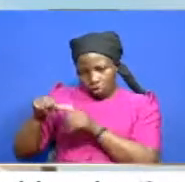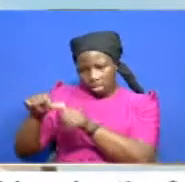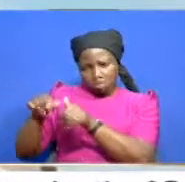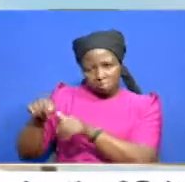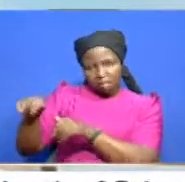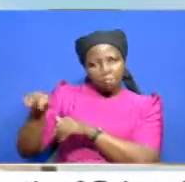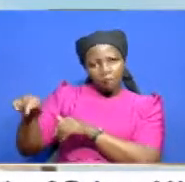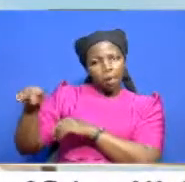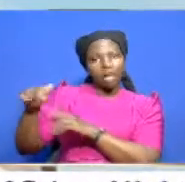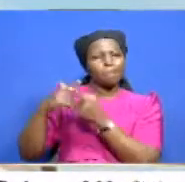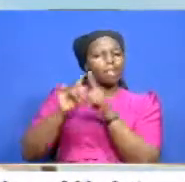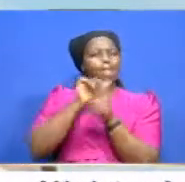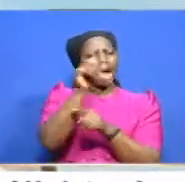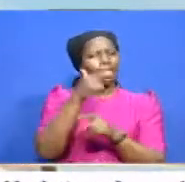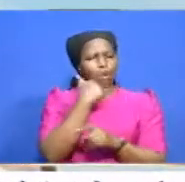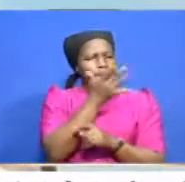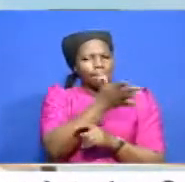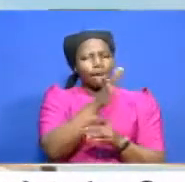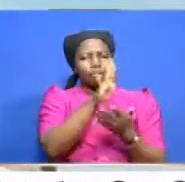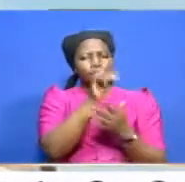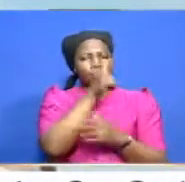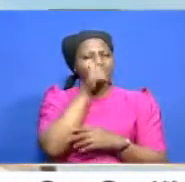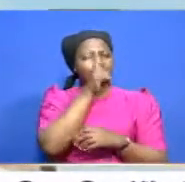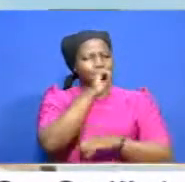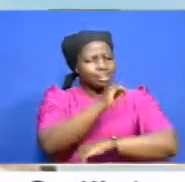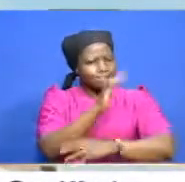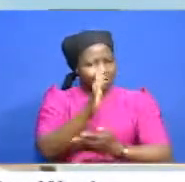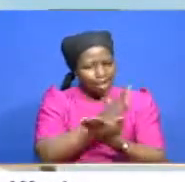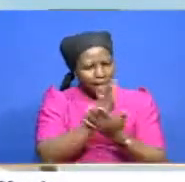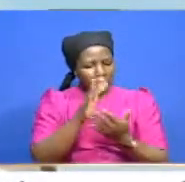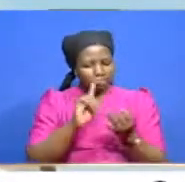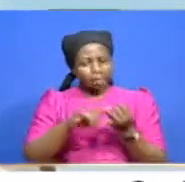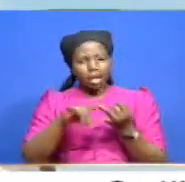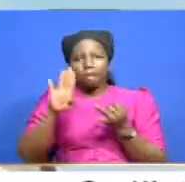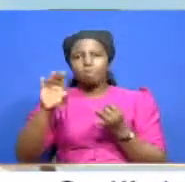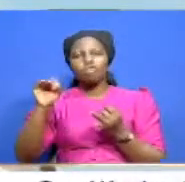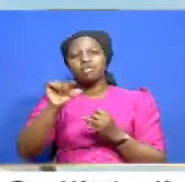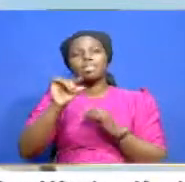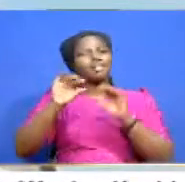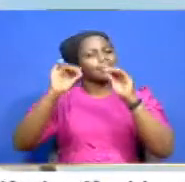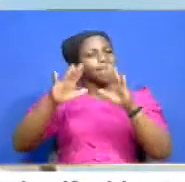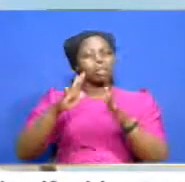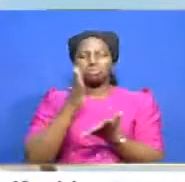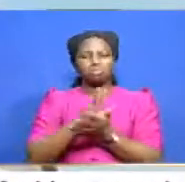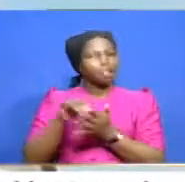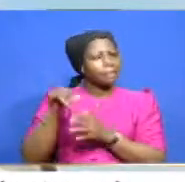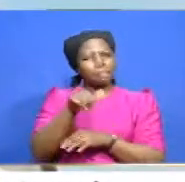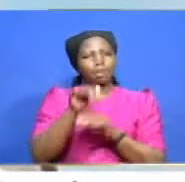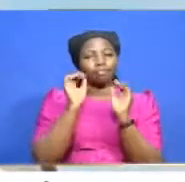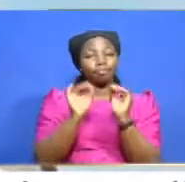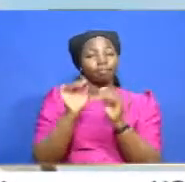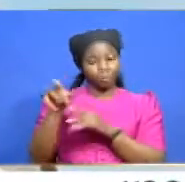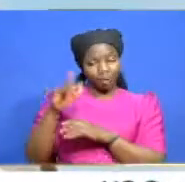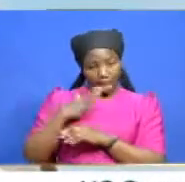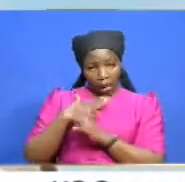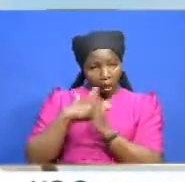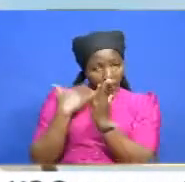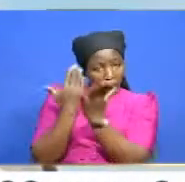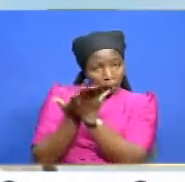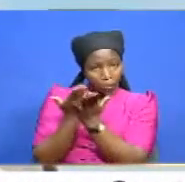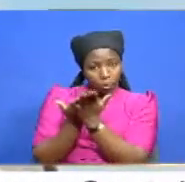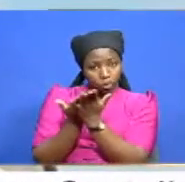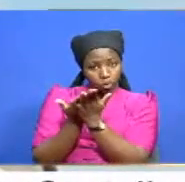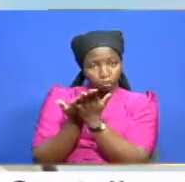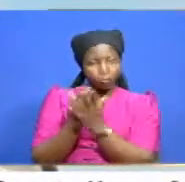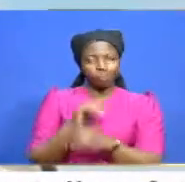who are in private sector, those who are engaged as board of management, were not. And this was our proposal. It